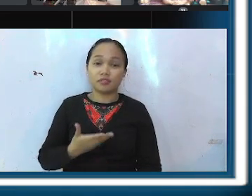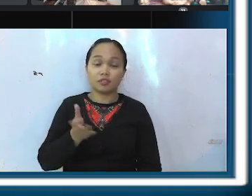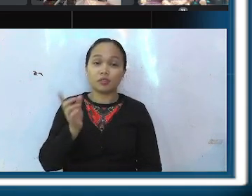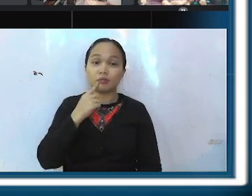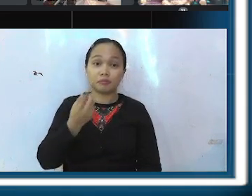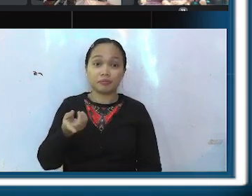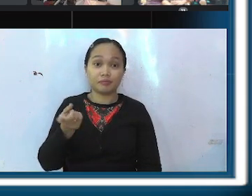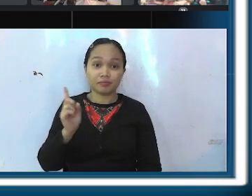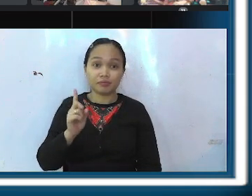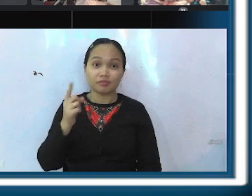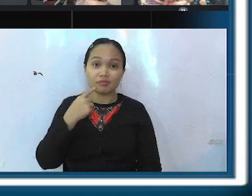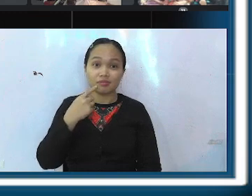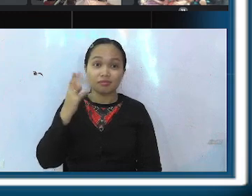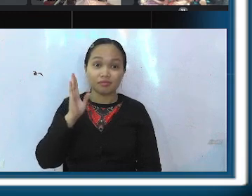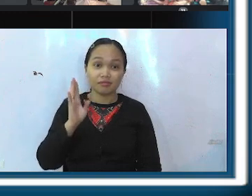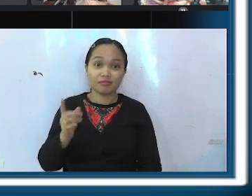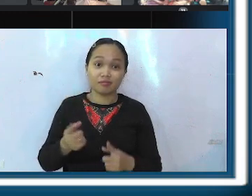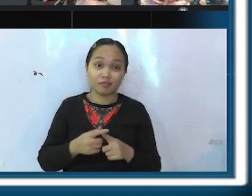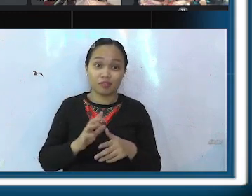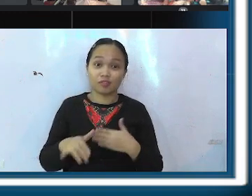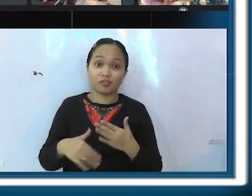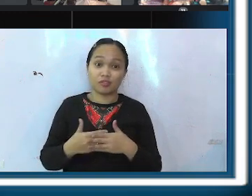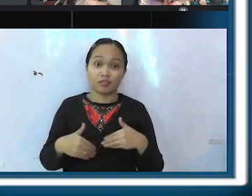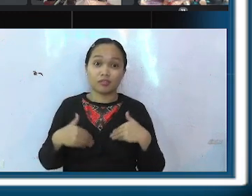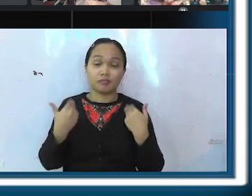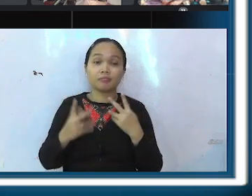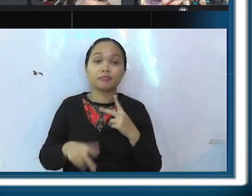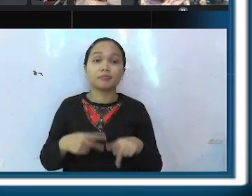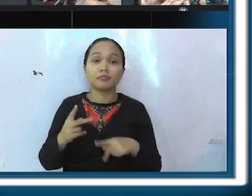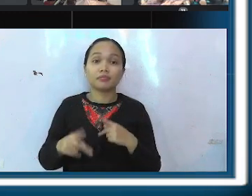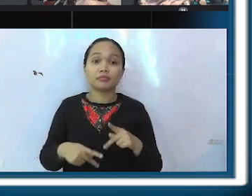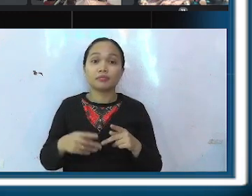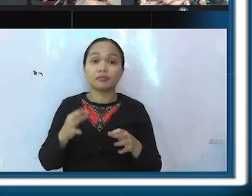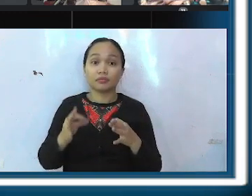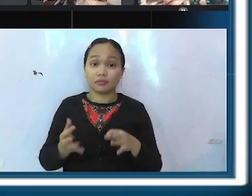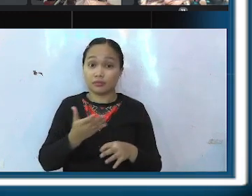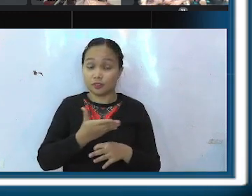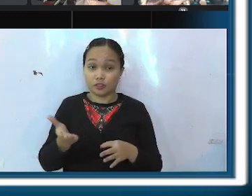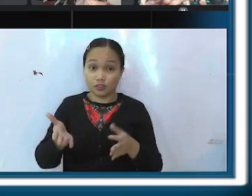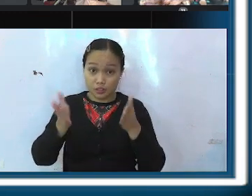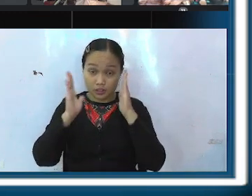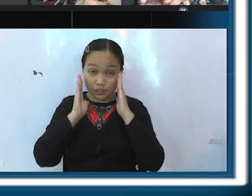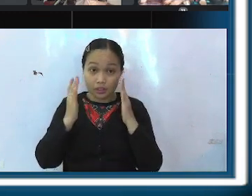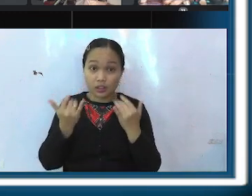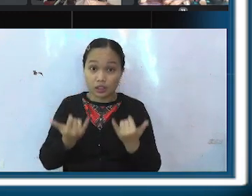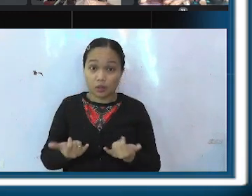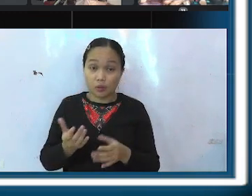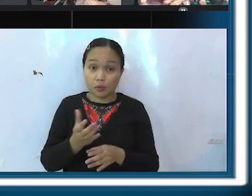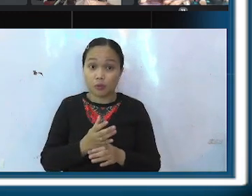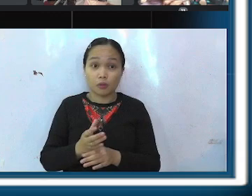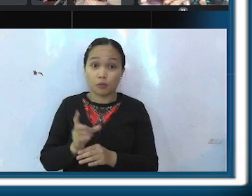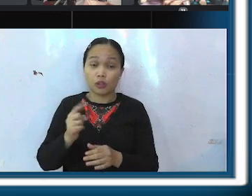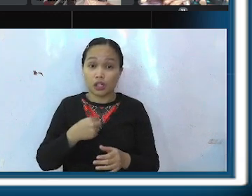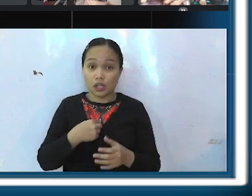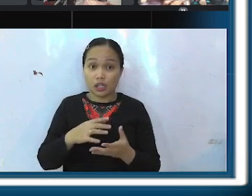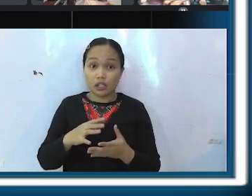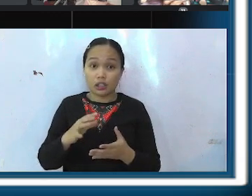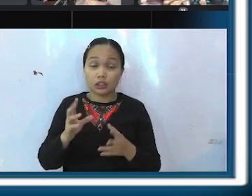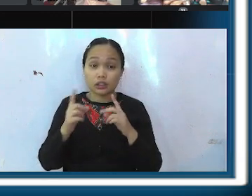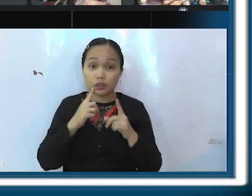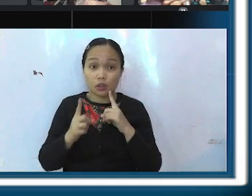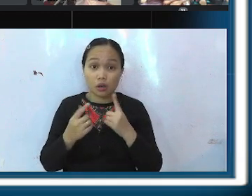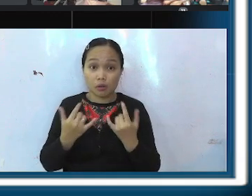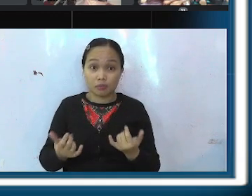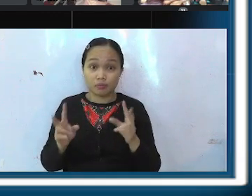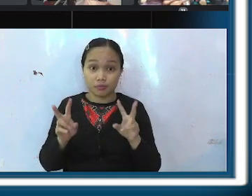and Sir Spencer, sa lahat ng mga young people, seryoso to. If you are listening carefully, one thing that I love about our topic, the